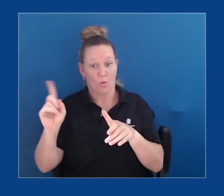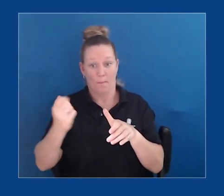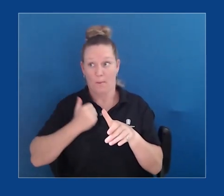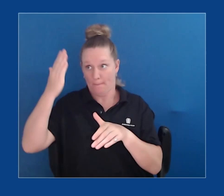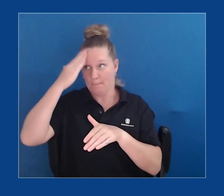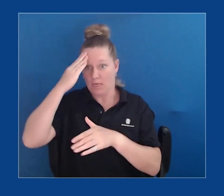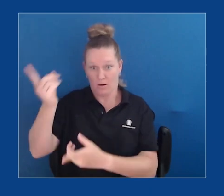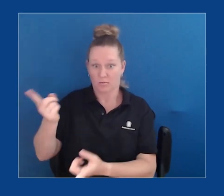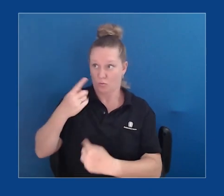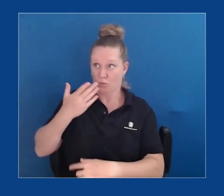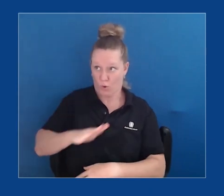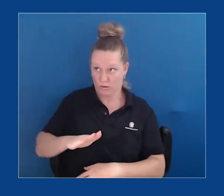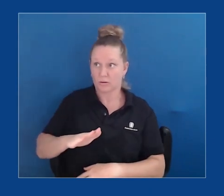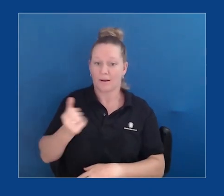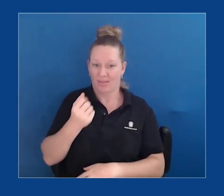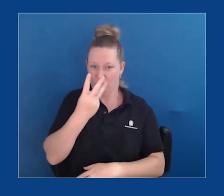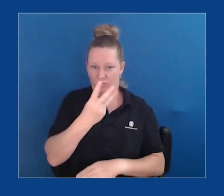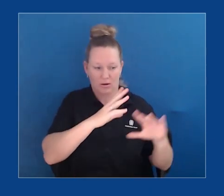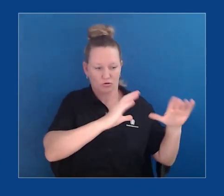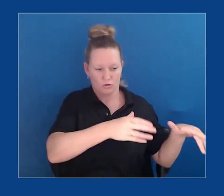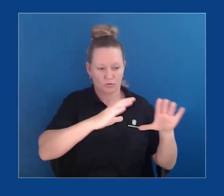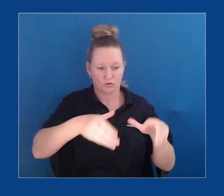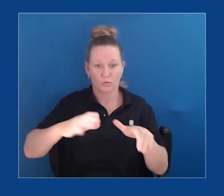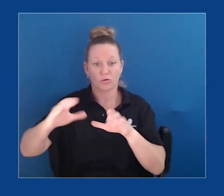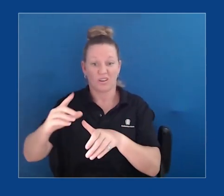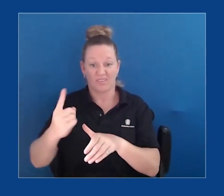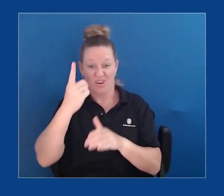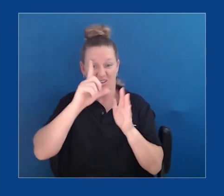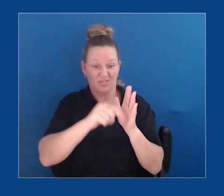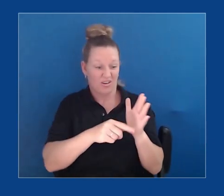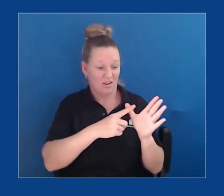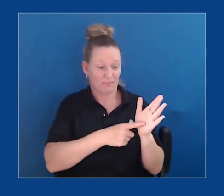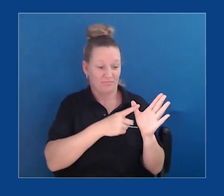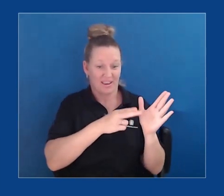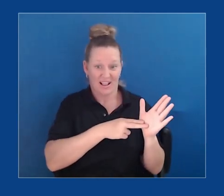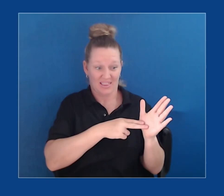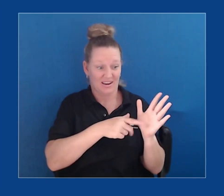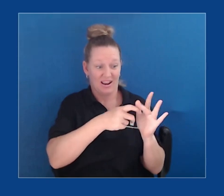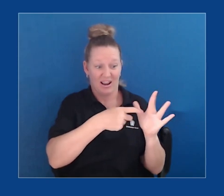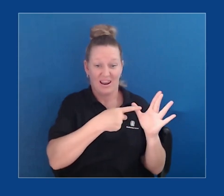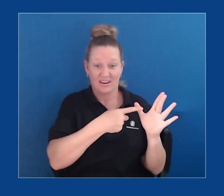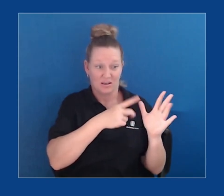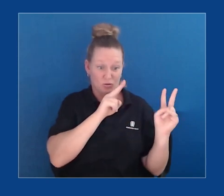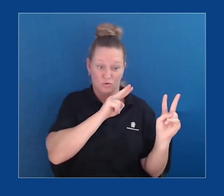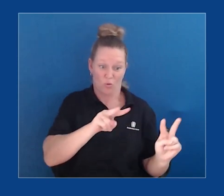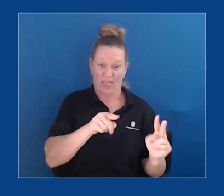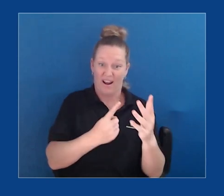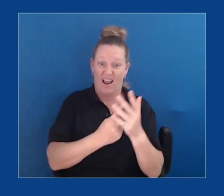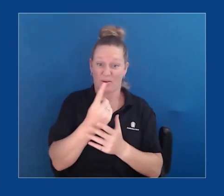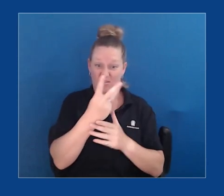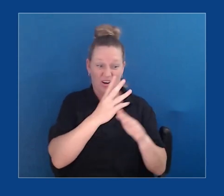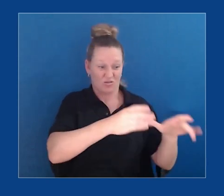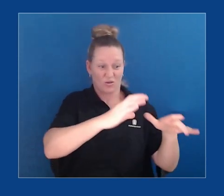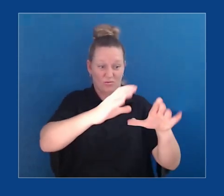to have those groups there. It was the first time that Allan and Linda had seen that happen on our country in the